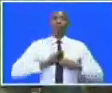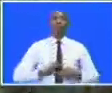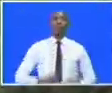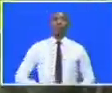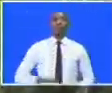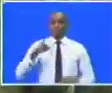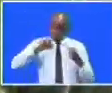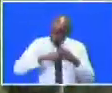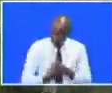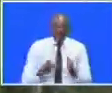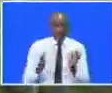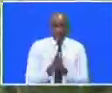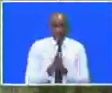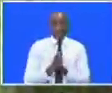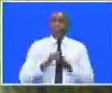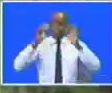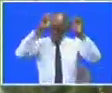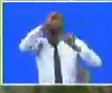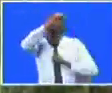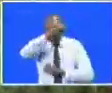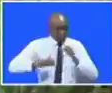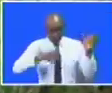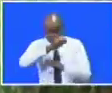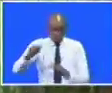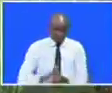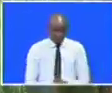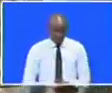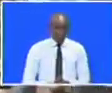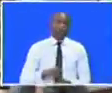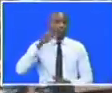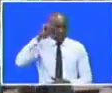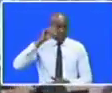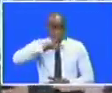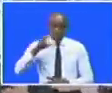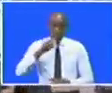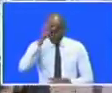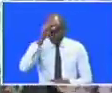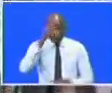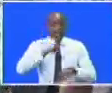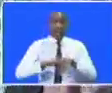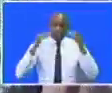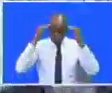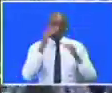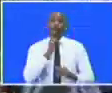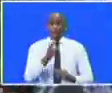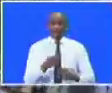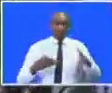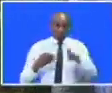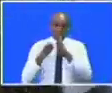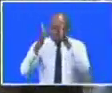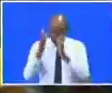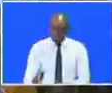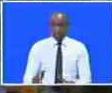They began pulling down the gigantic structure. Mombasa County government had obtained court orders to restrain Awiti from